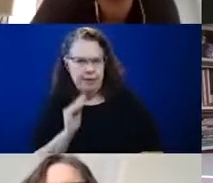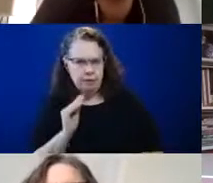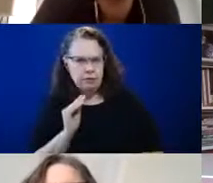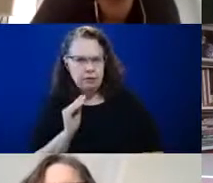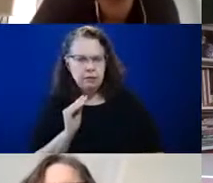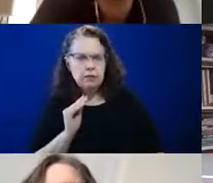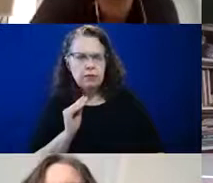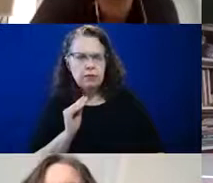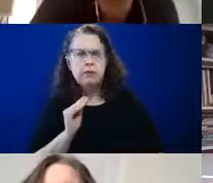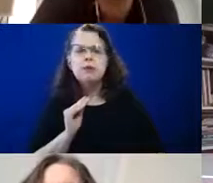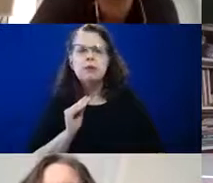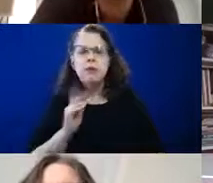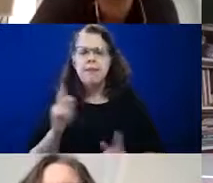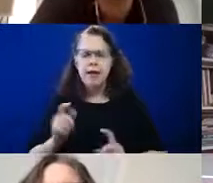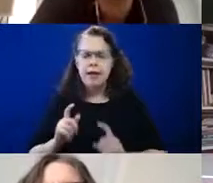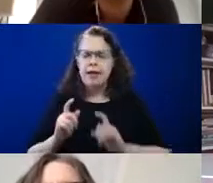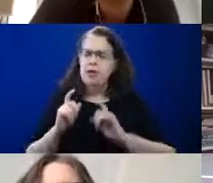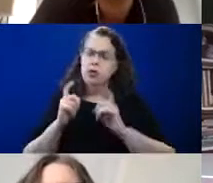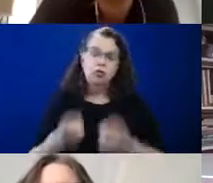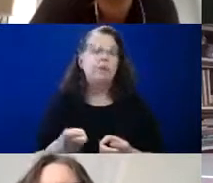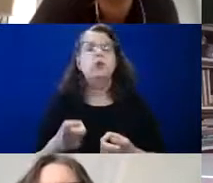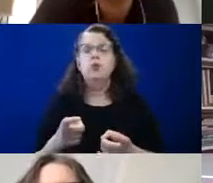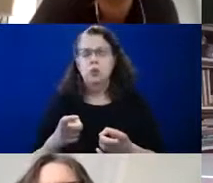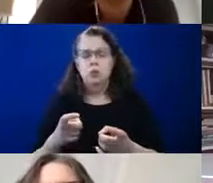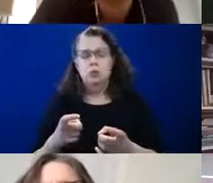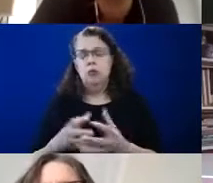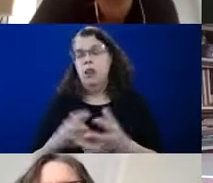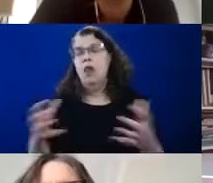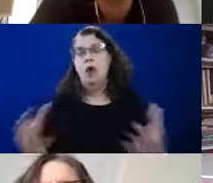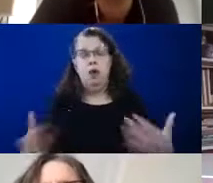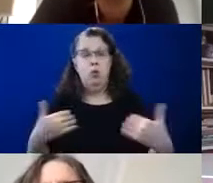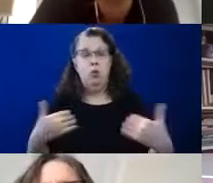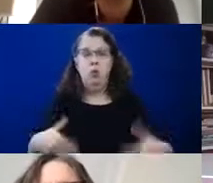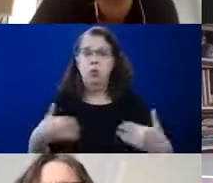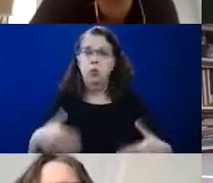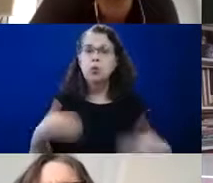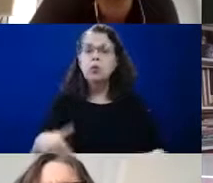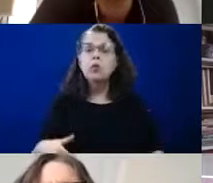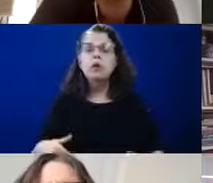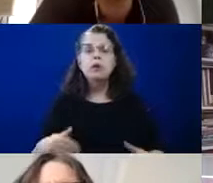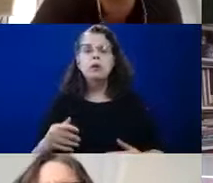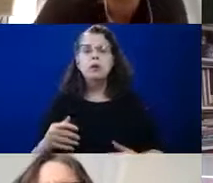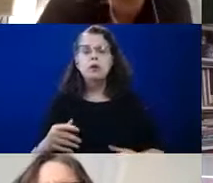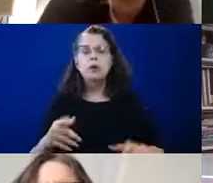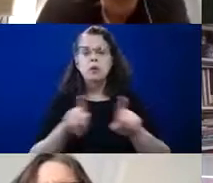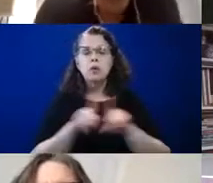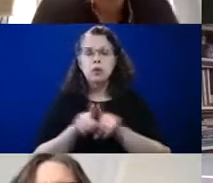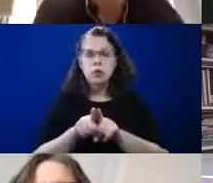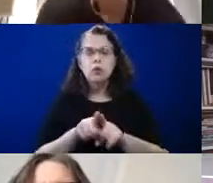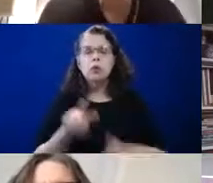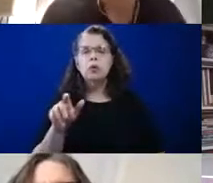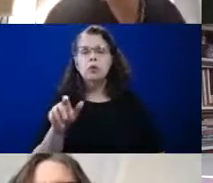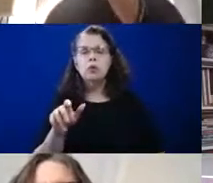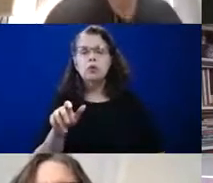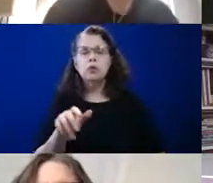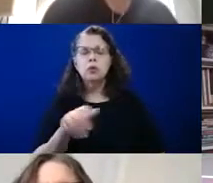and contributed like so enormously. And Adela made an